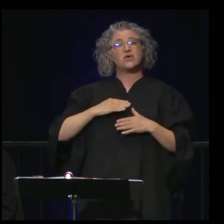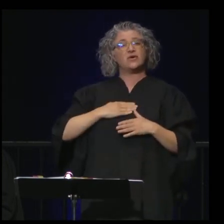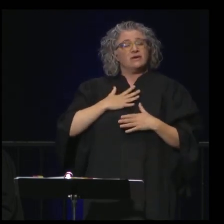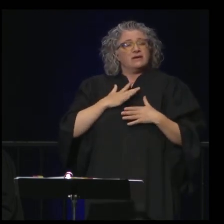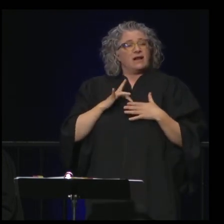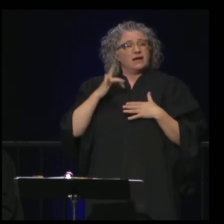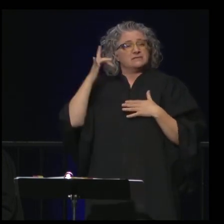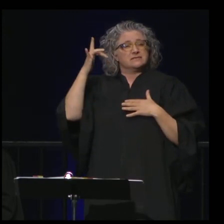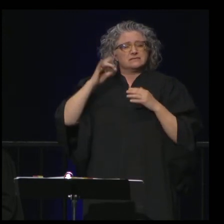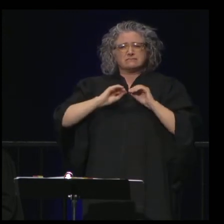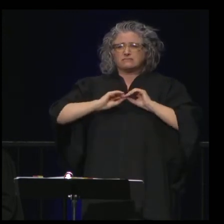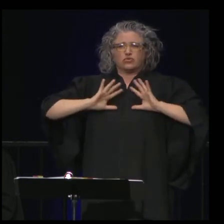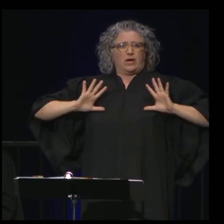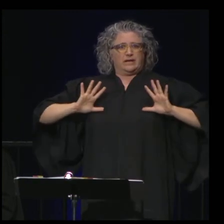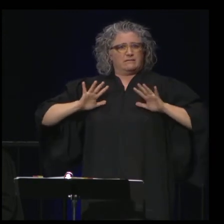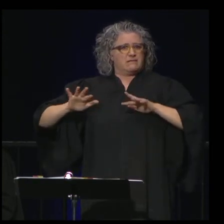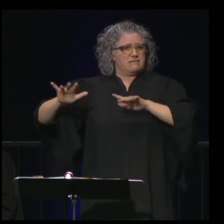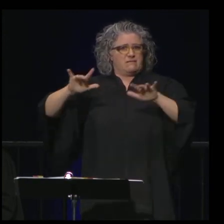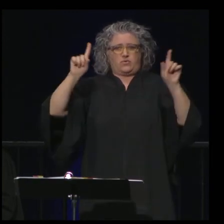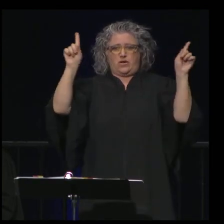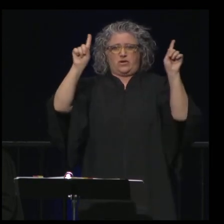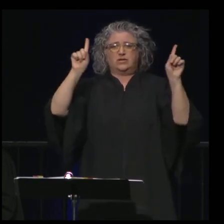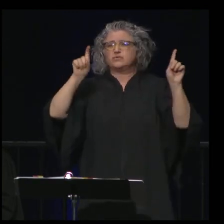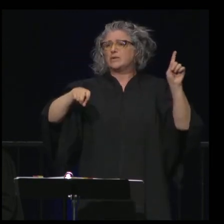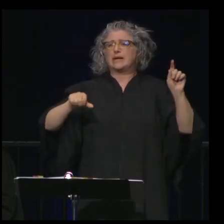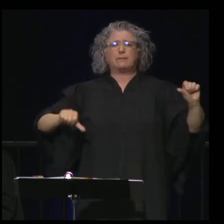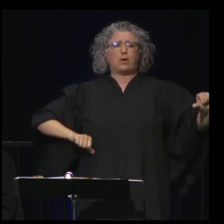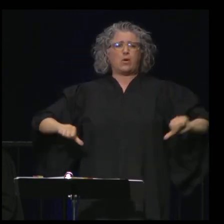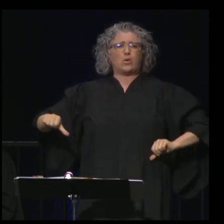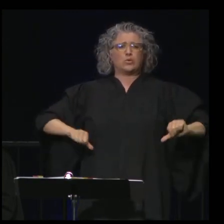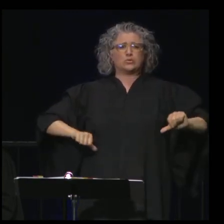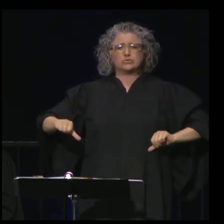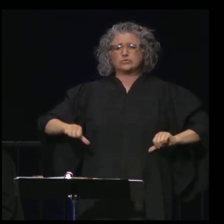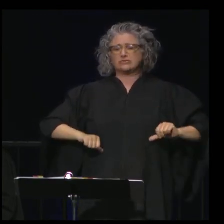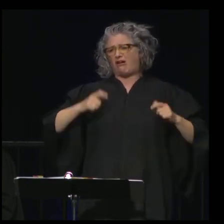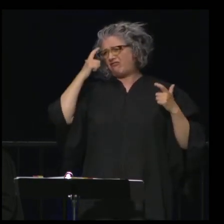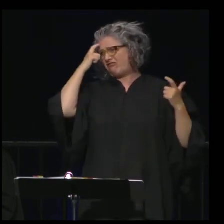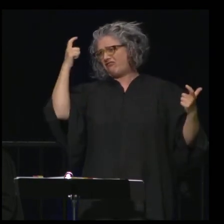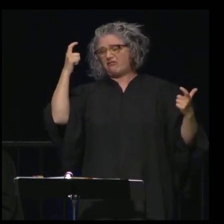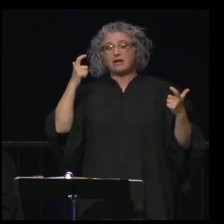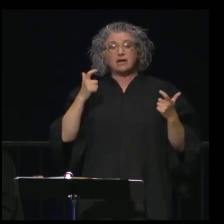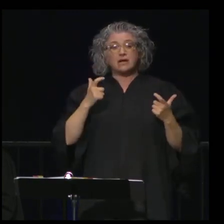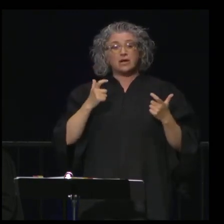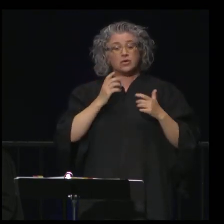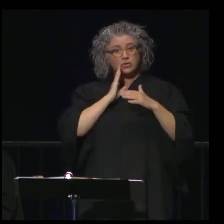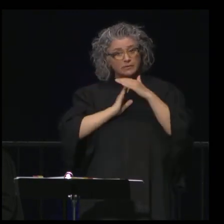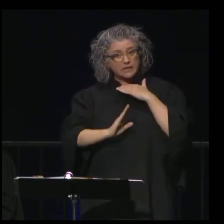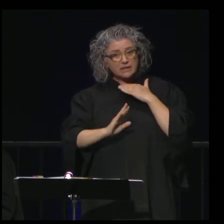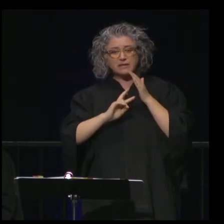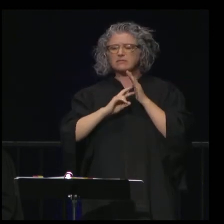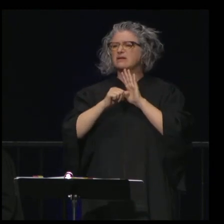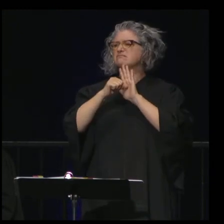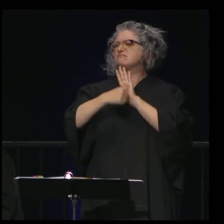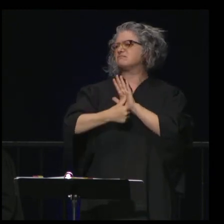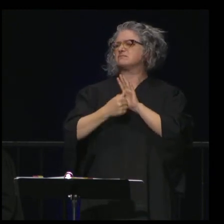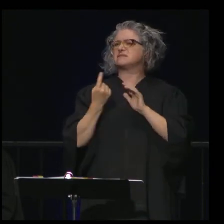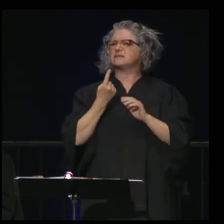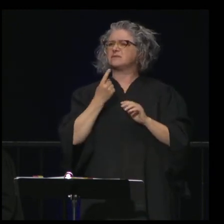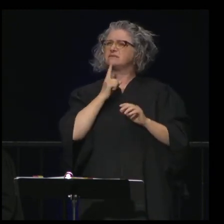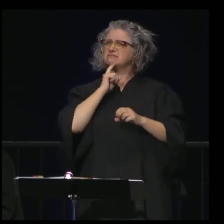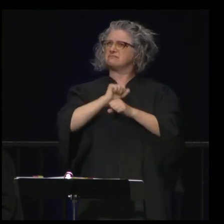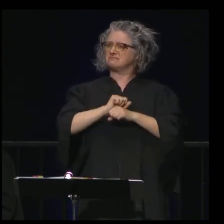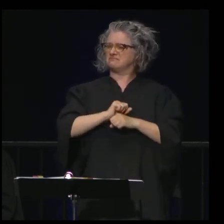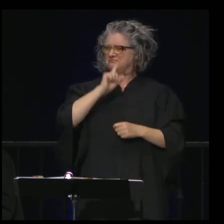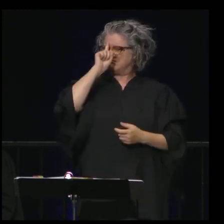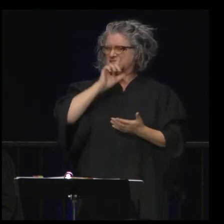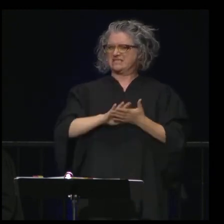you go, so you won't need to boast about it. Because humility is the sign of someone who truly believes in